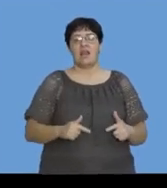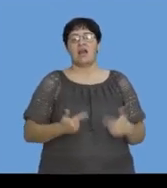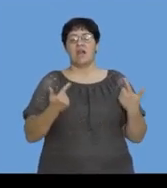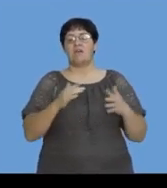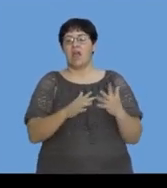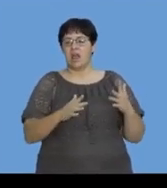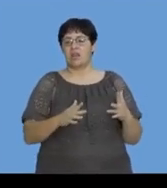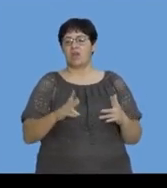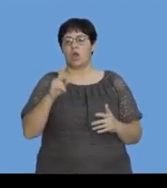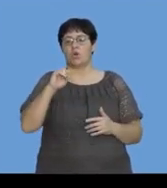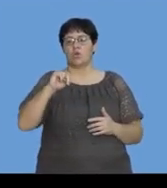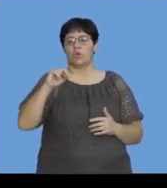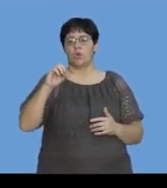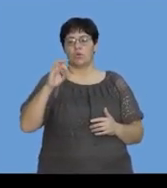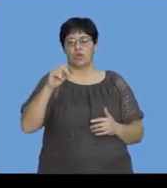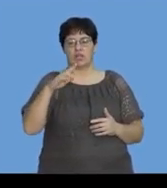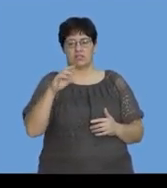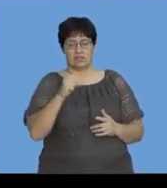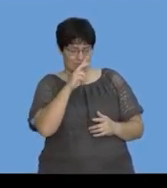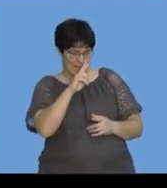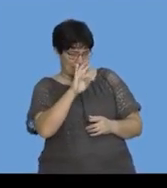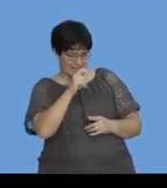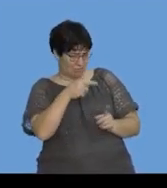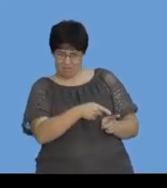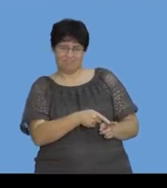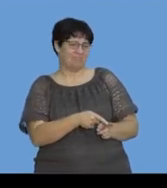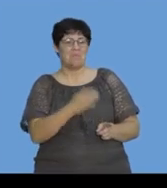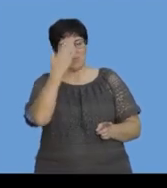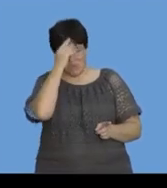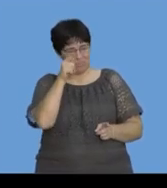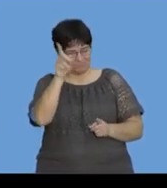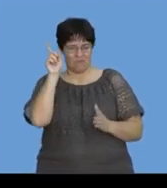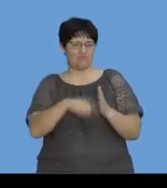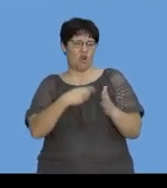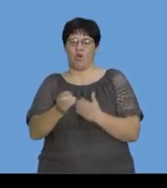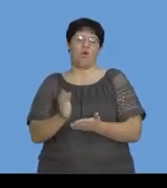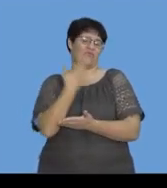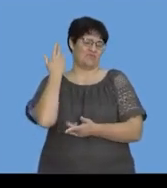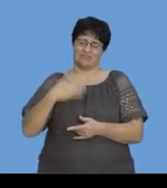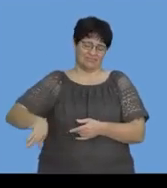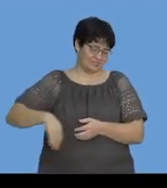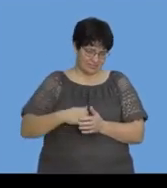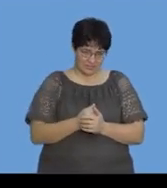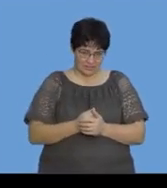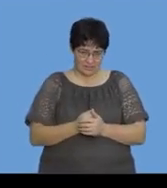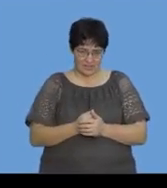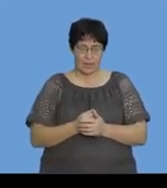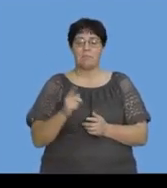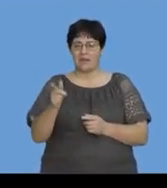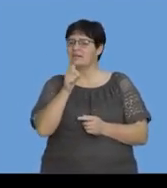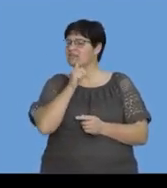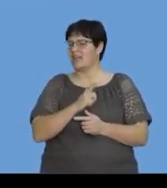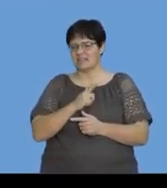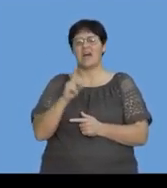live in nodules. And as soon as I see the word bacteria, I know I should be really good and read the rest of the sentence, but I've said